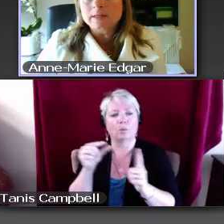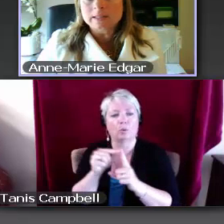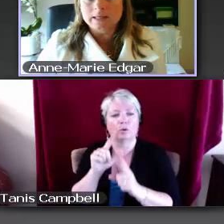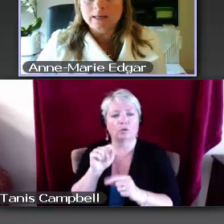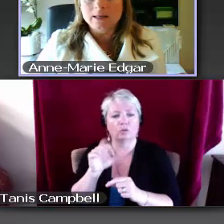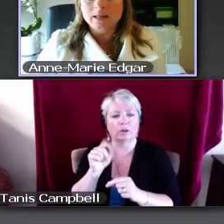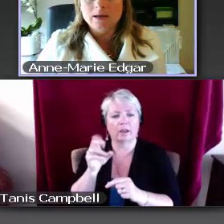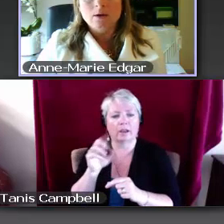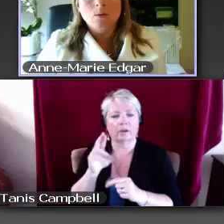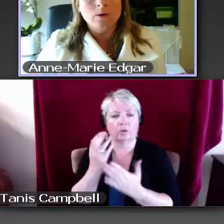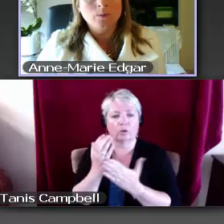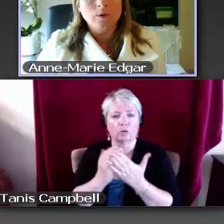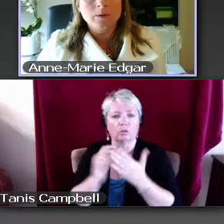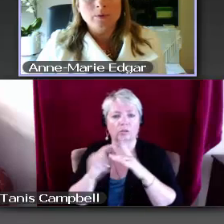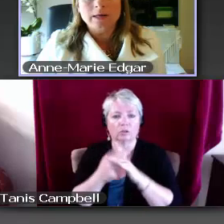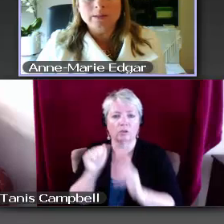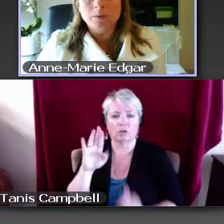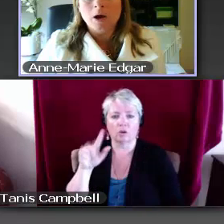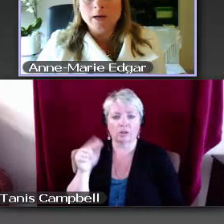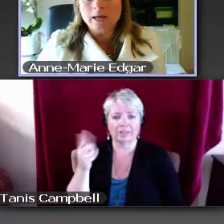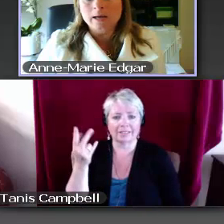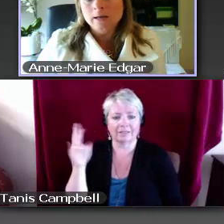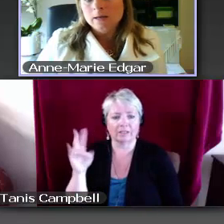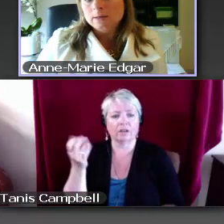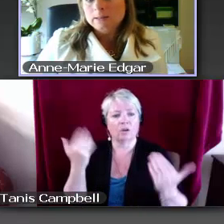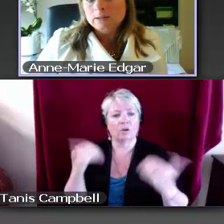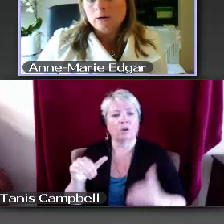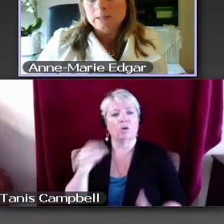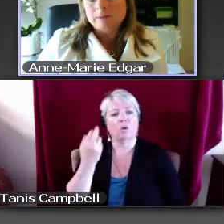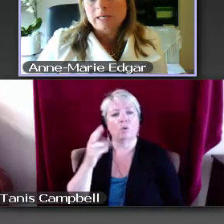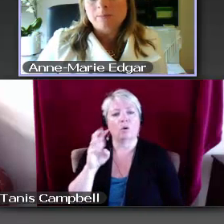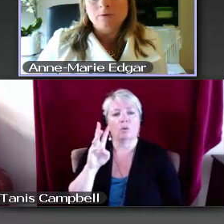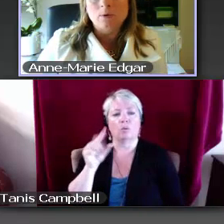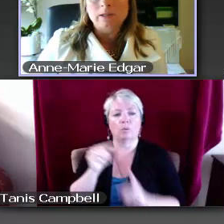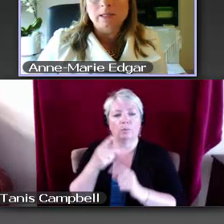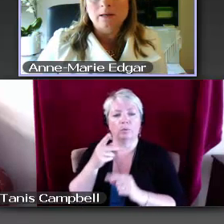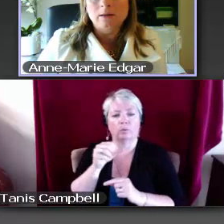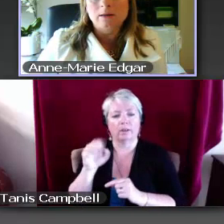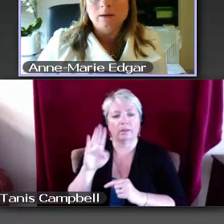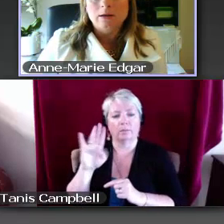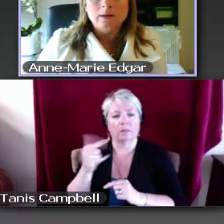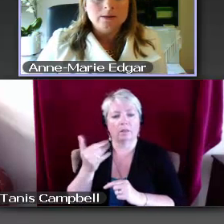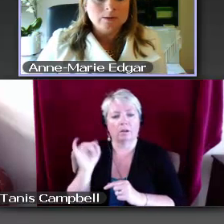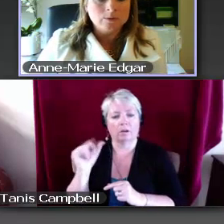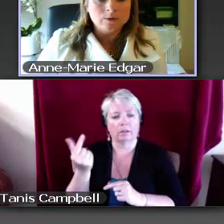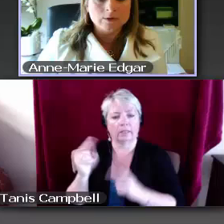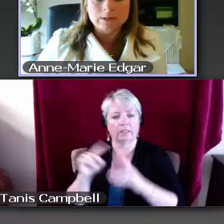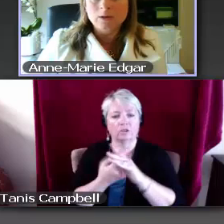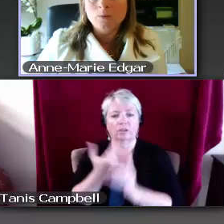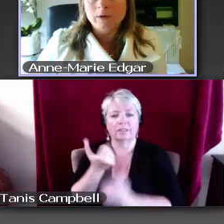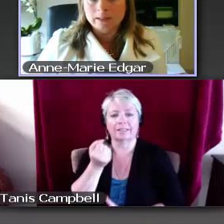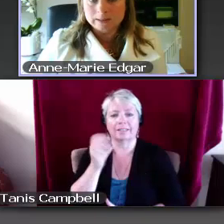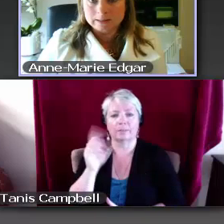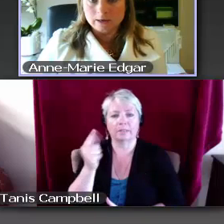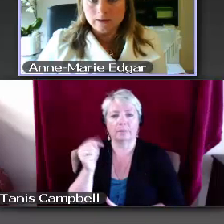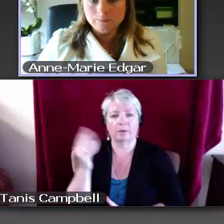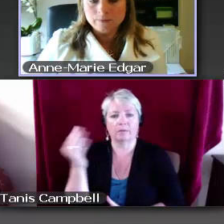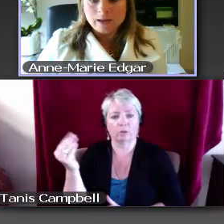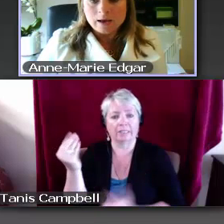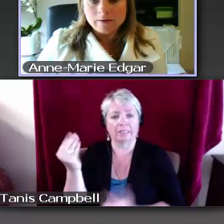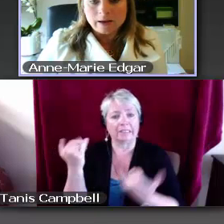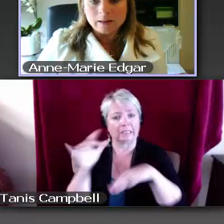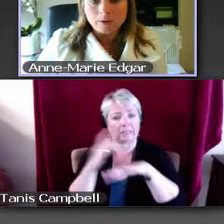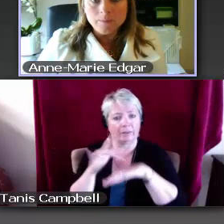August the 17th, or the WordPress blogging starts September 14th. So there's still openings